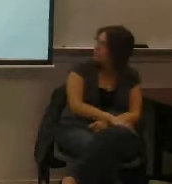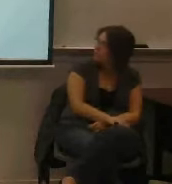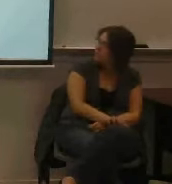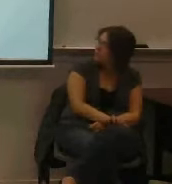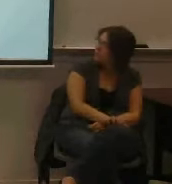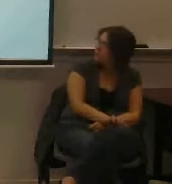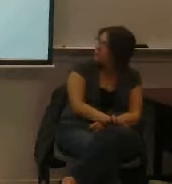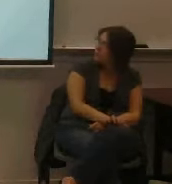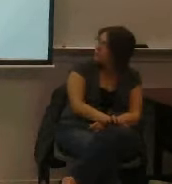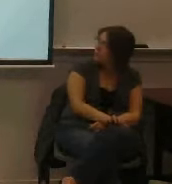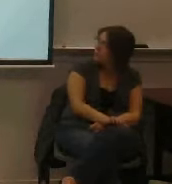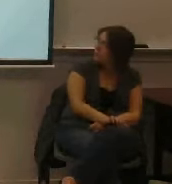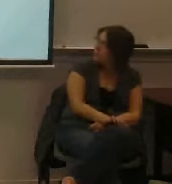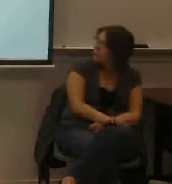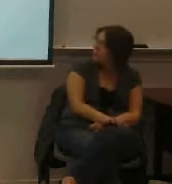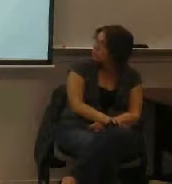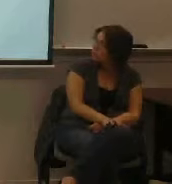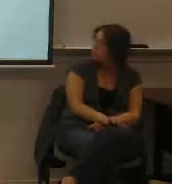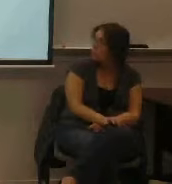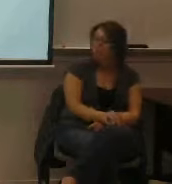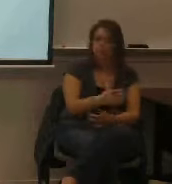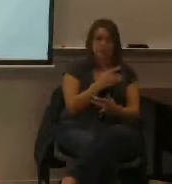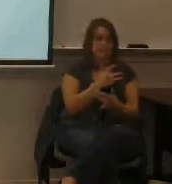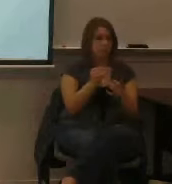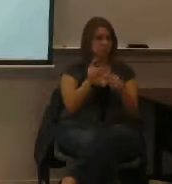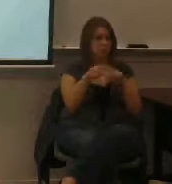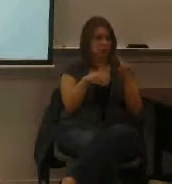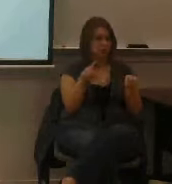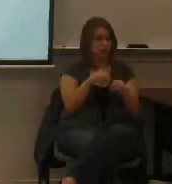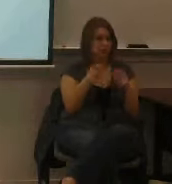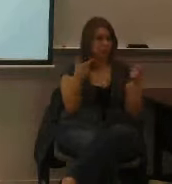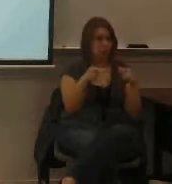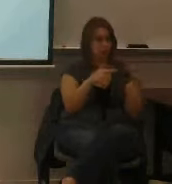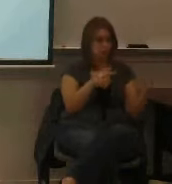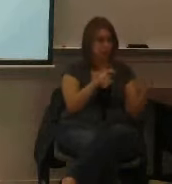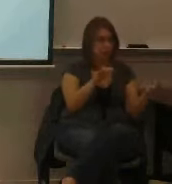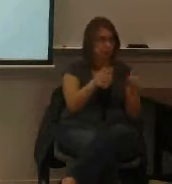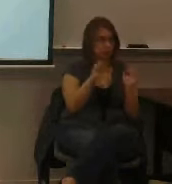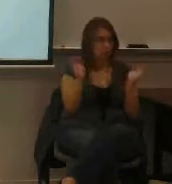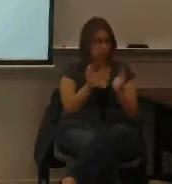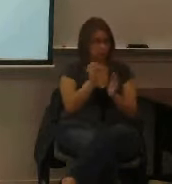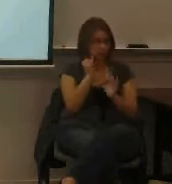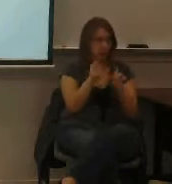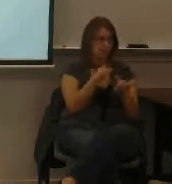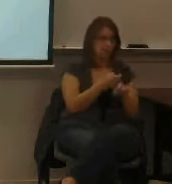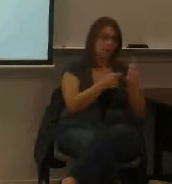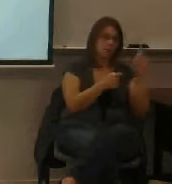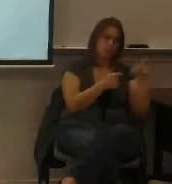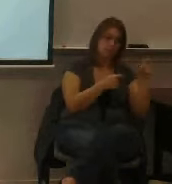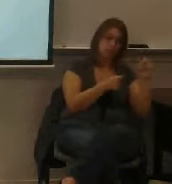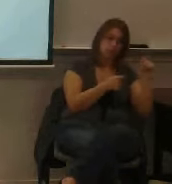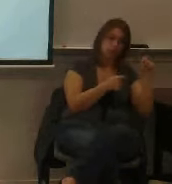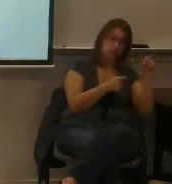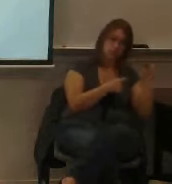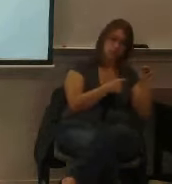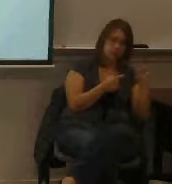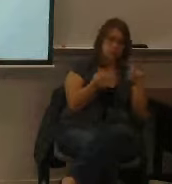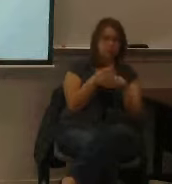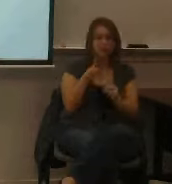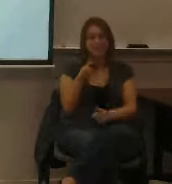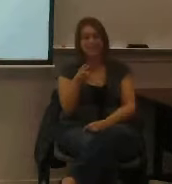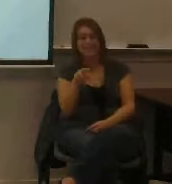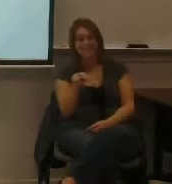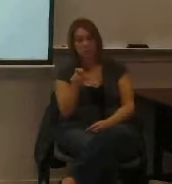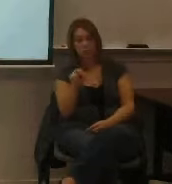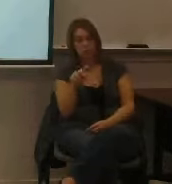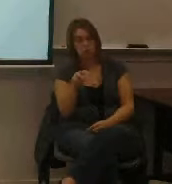And there tend to be more diverse in large rivers than small. That if you go from upstream to downstream, you tend to have an increasing diversity. And